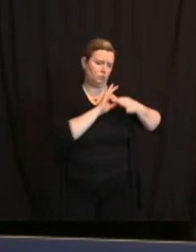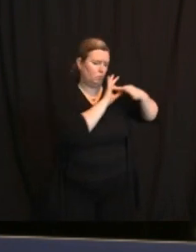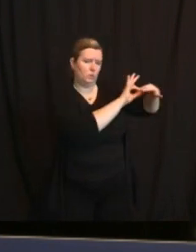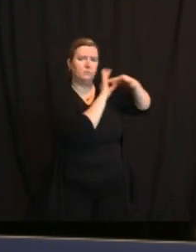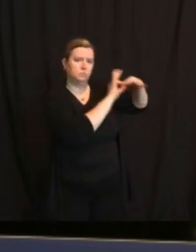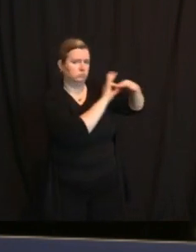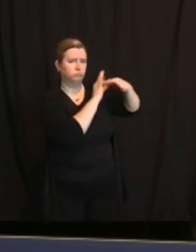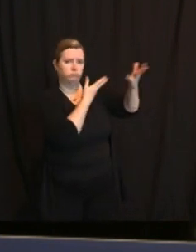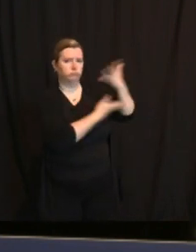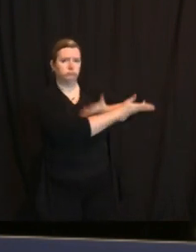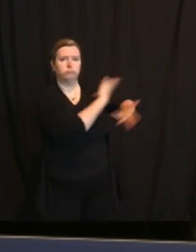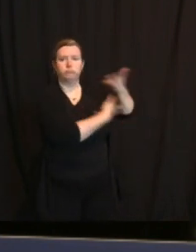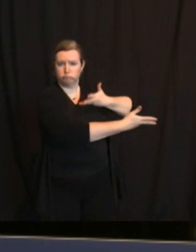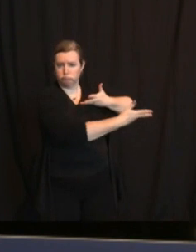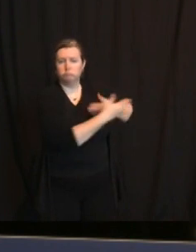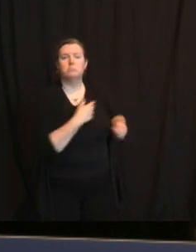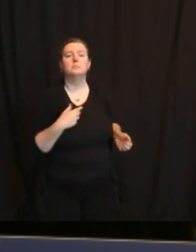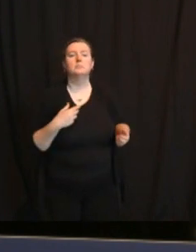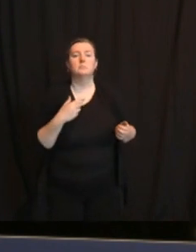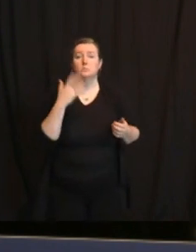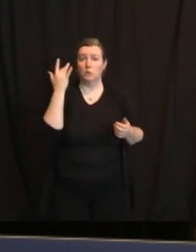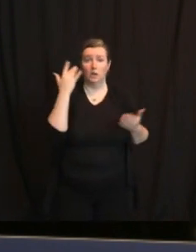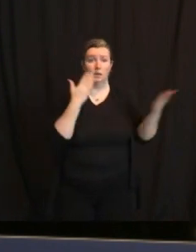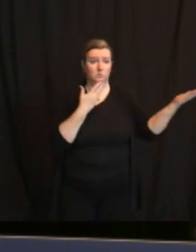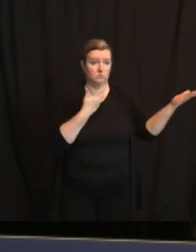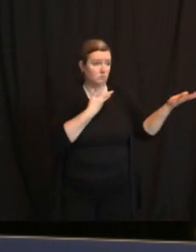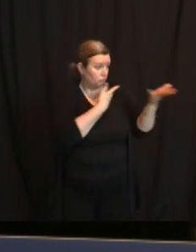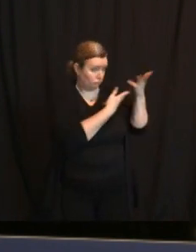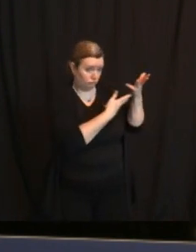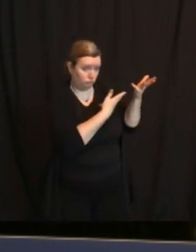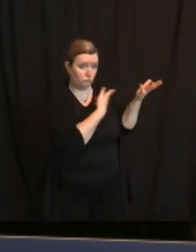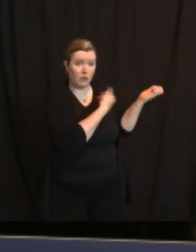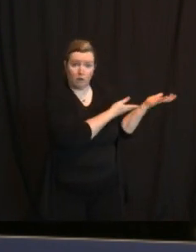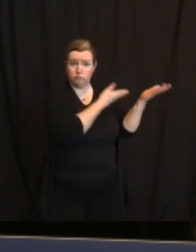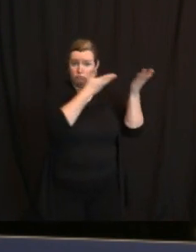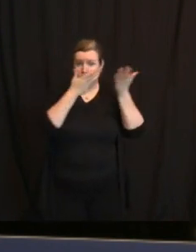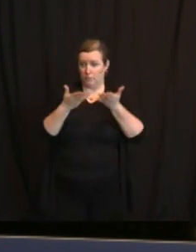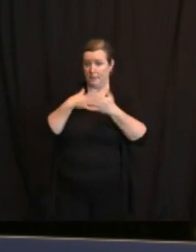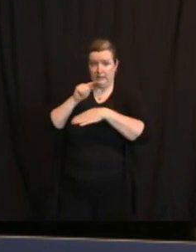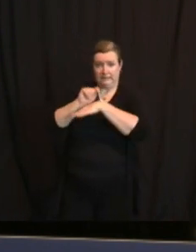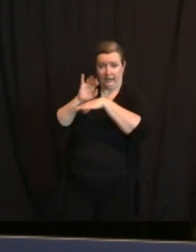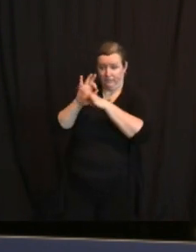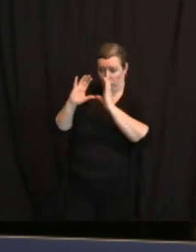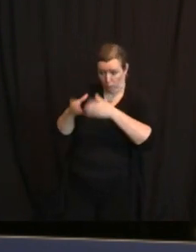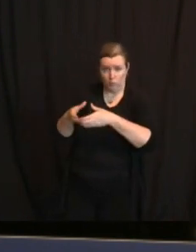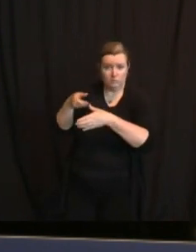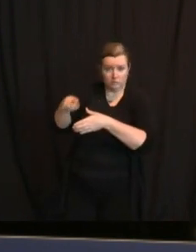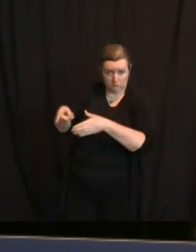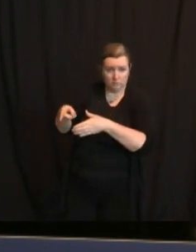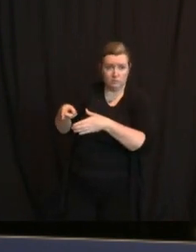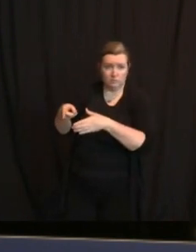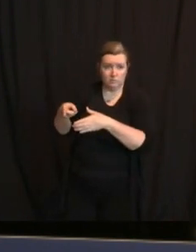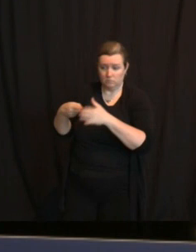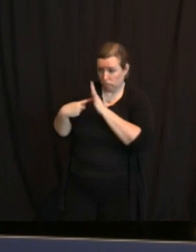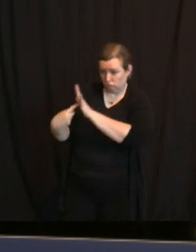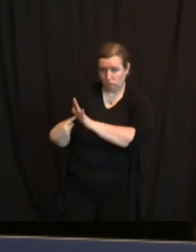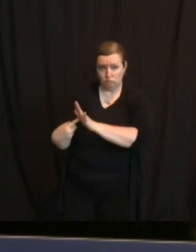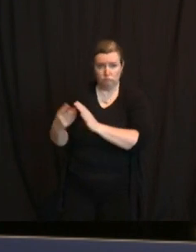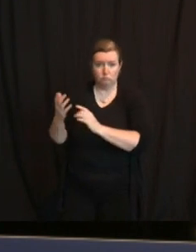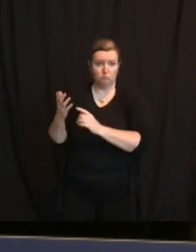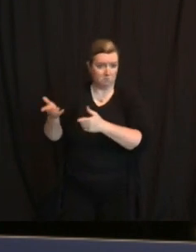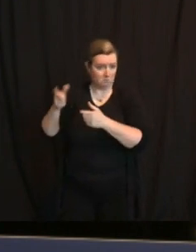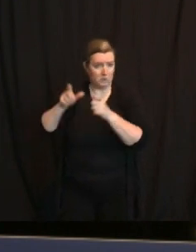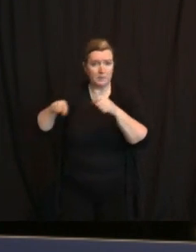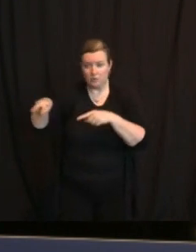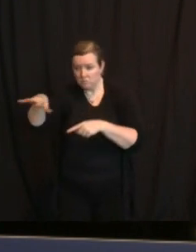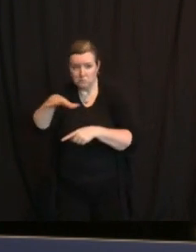report it to our community, when we report it back to our council, when we report it to fellow freeholders and our citizens,